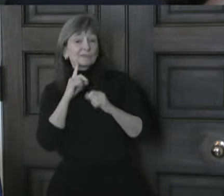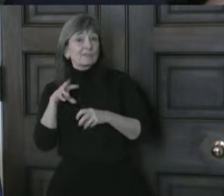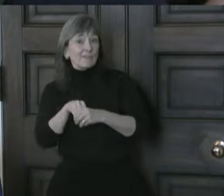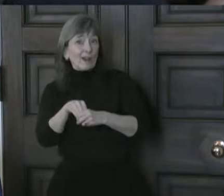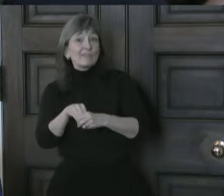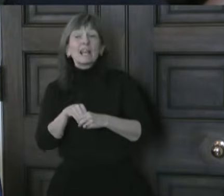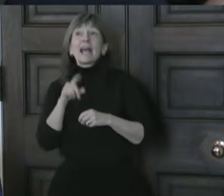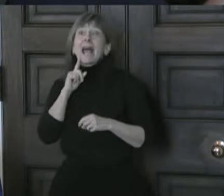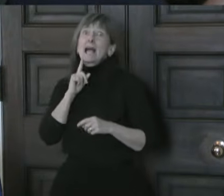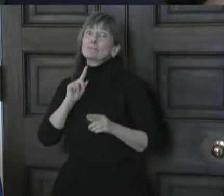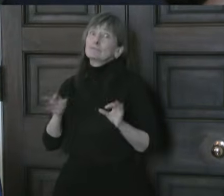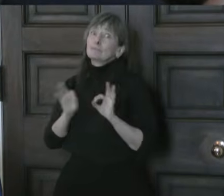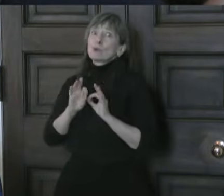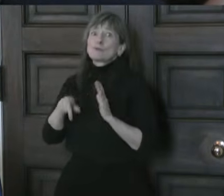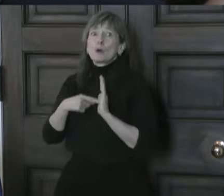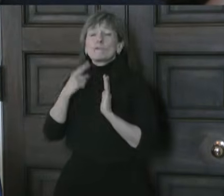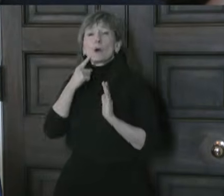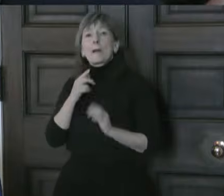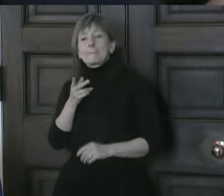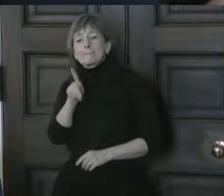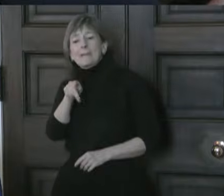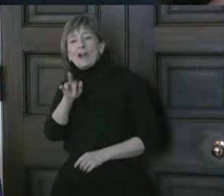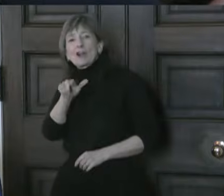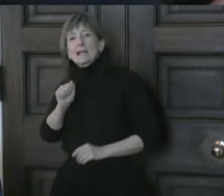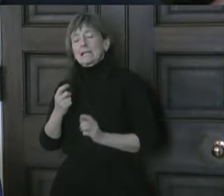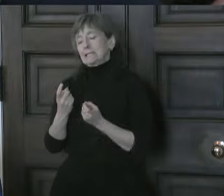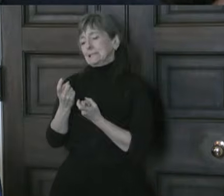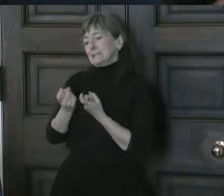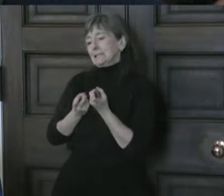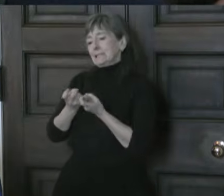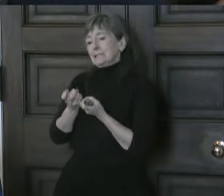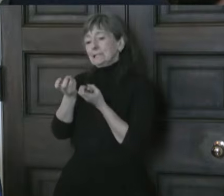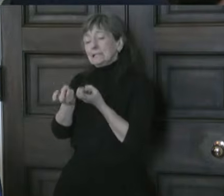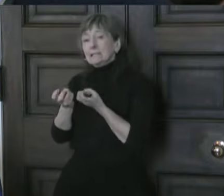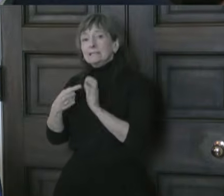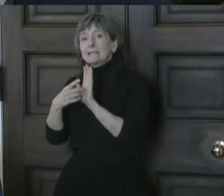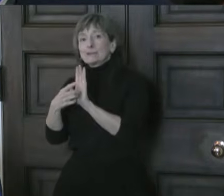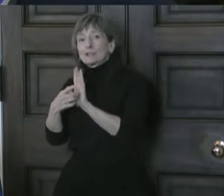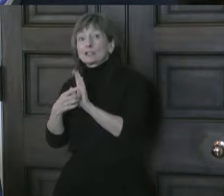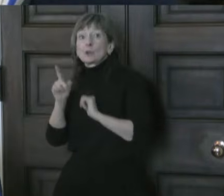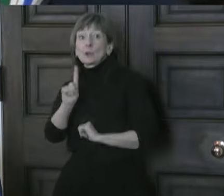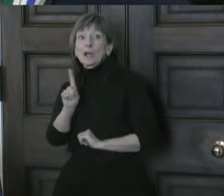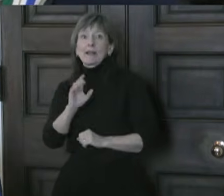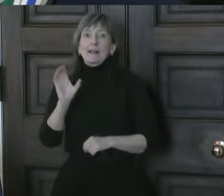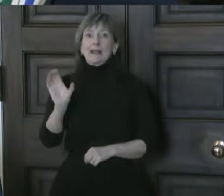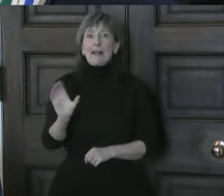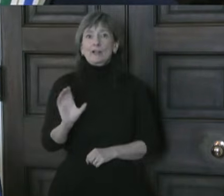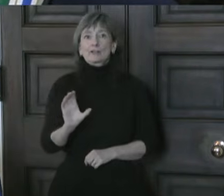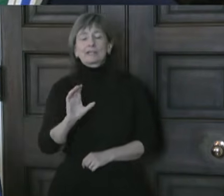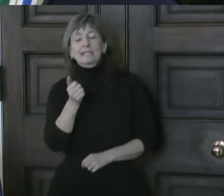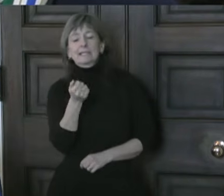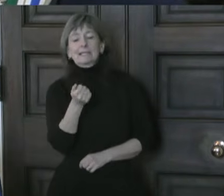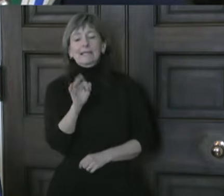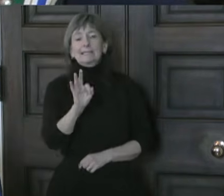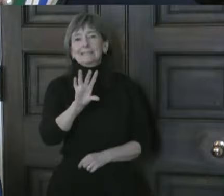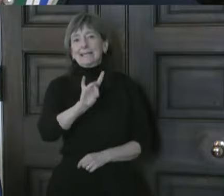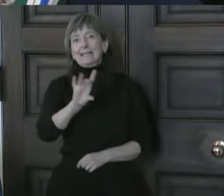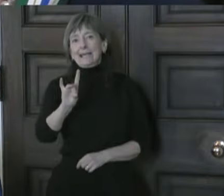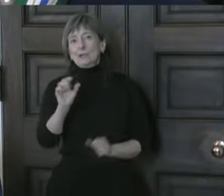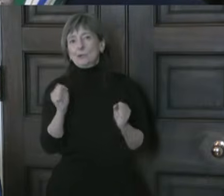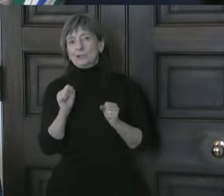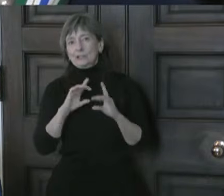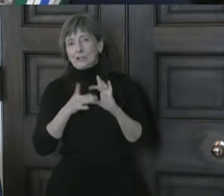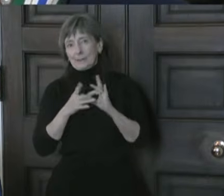in Paris ski demonstration events at the Calgary 1988 Olympic Winter Games. She became